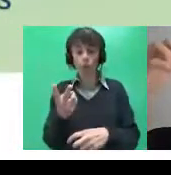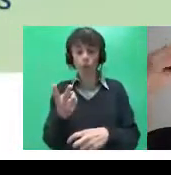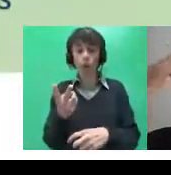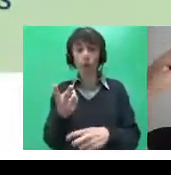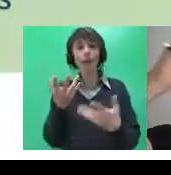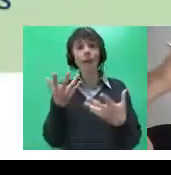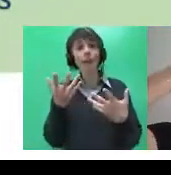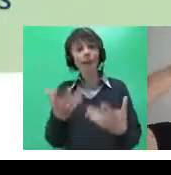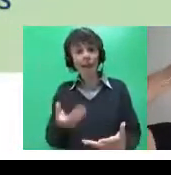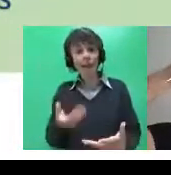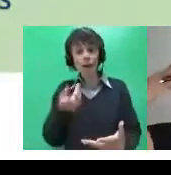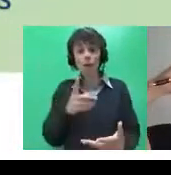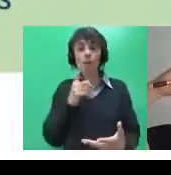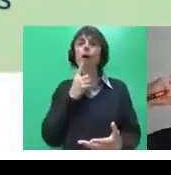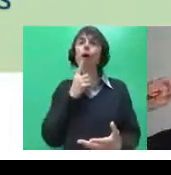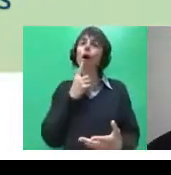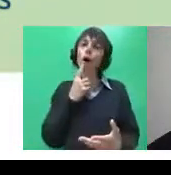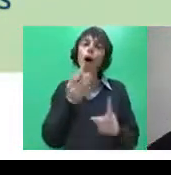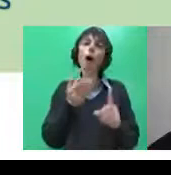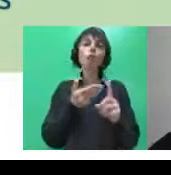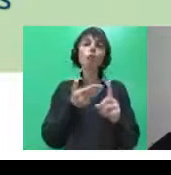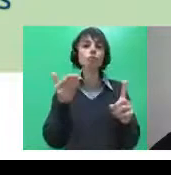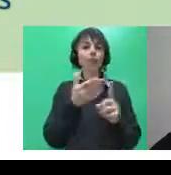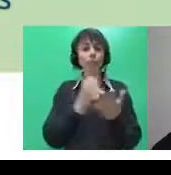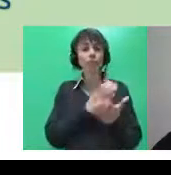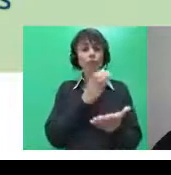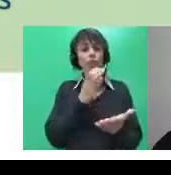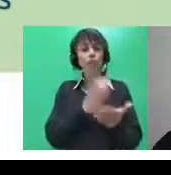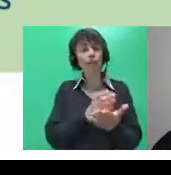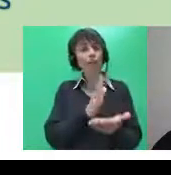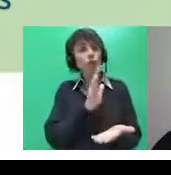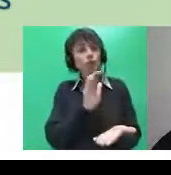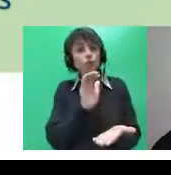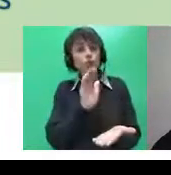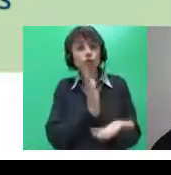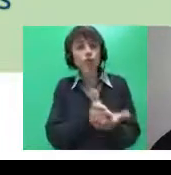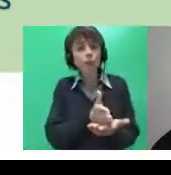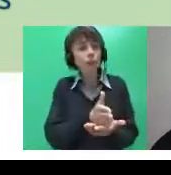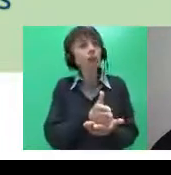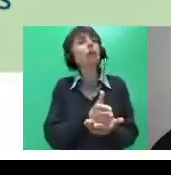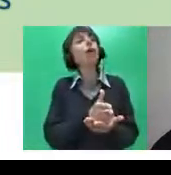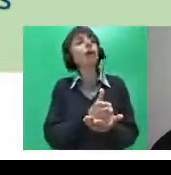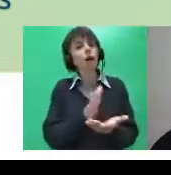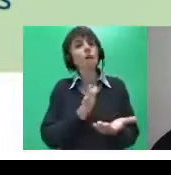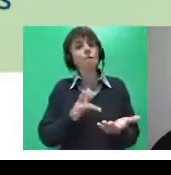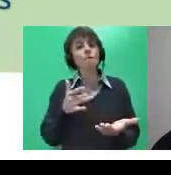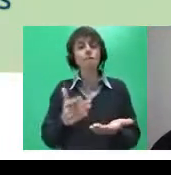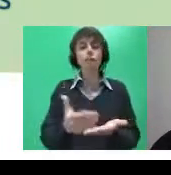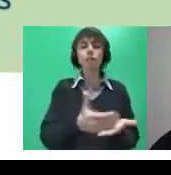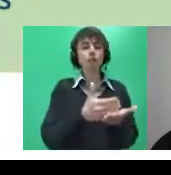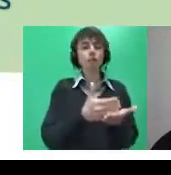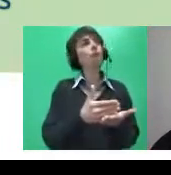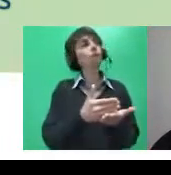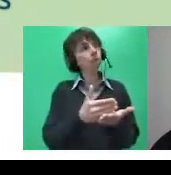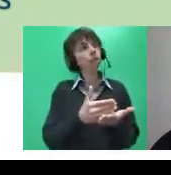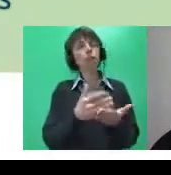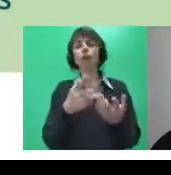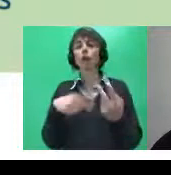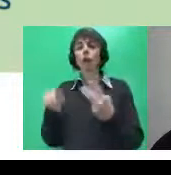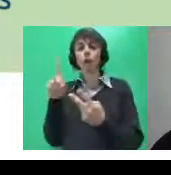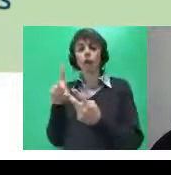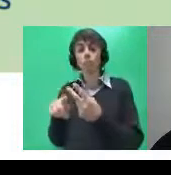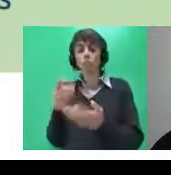trusted source of information, and that can lead to them feeling safer taking part in physical activity. We're learning that over half our